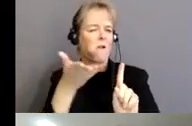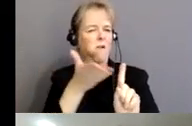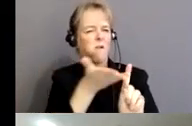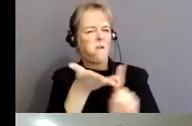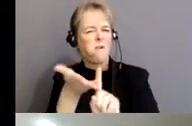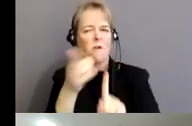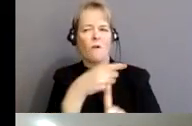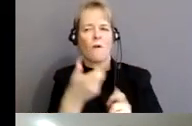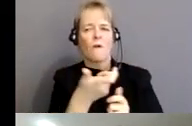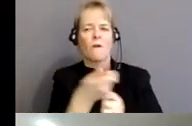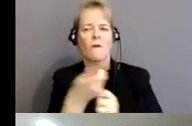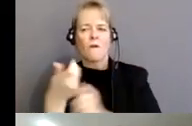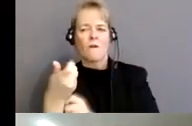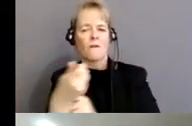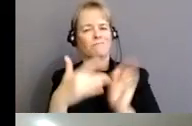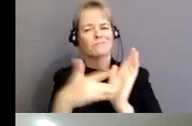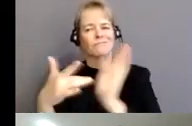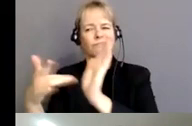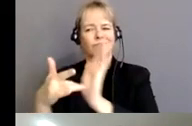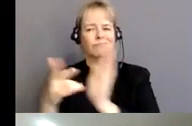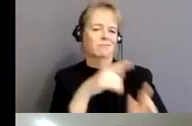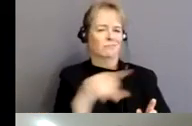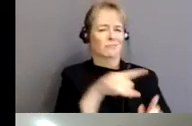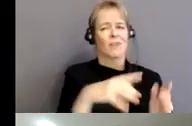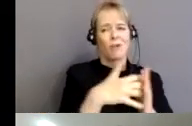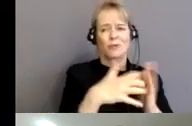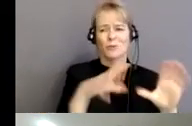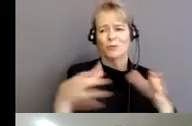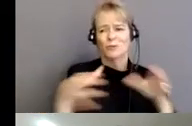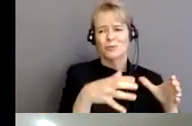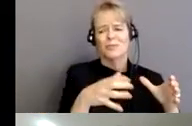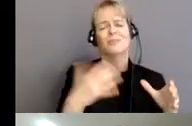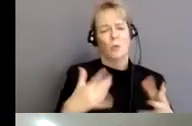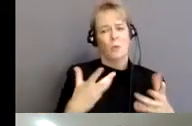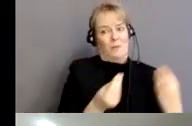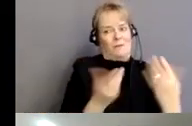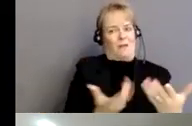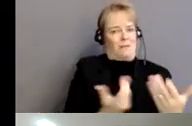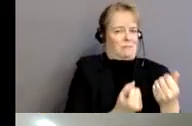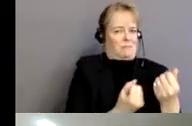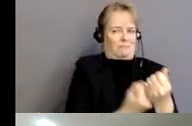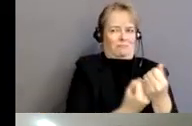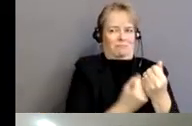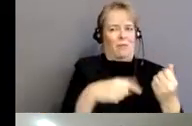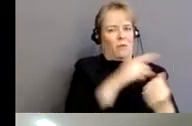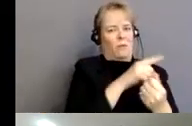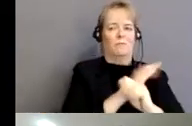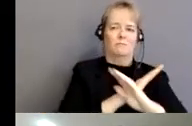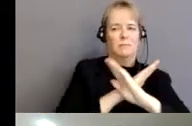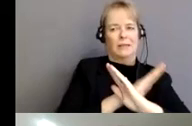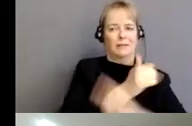the resources to better protect themselves. So just know that at the end of the section, there is a Q&A